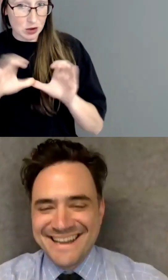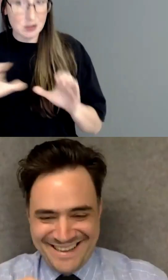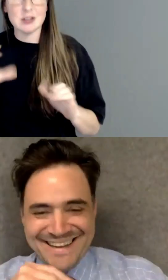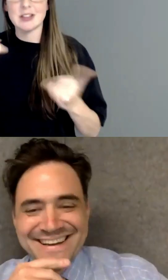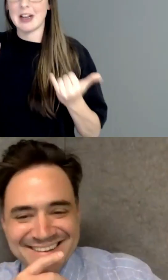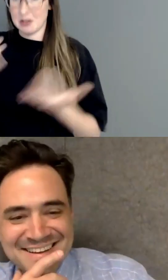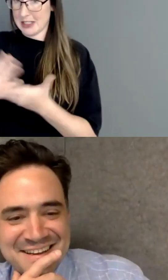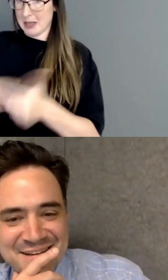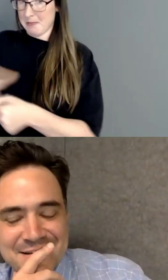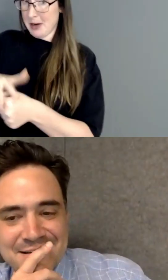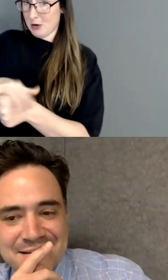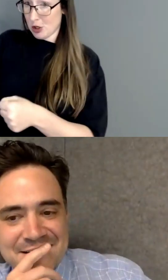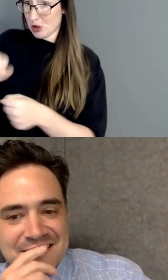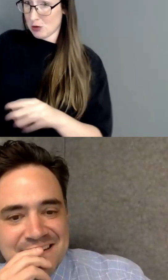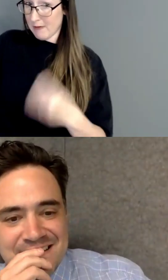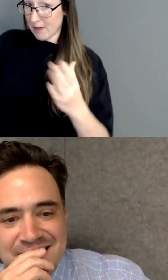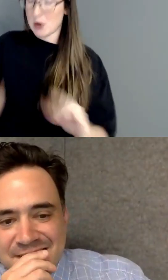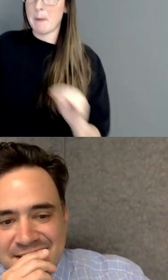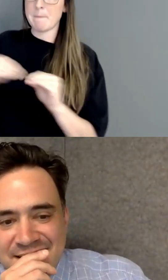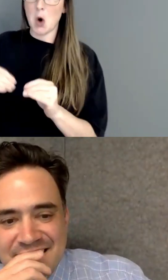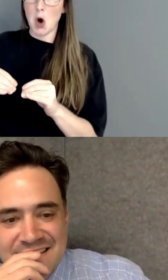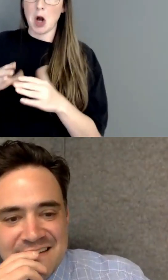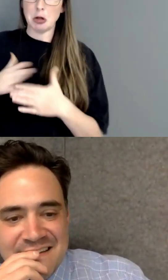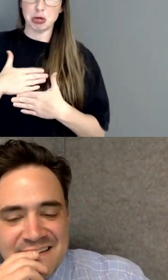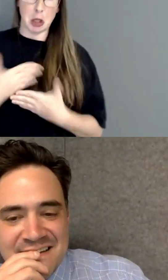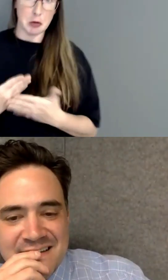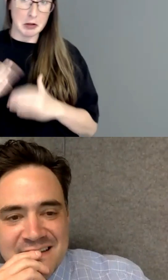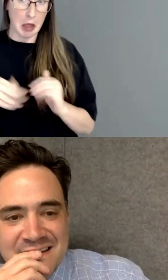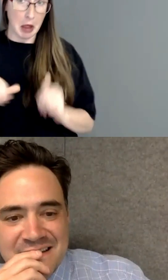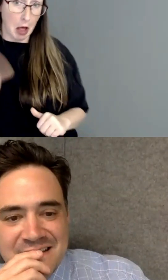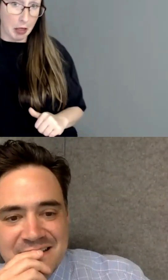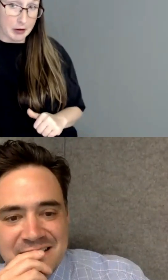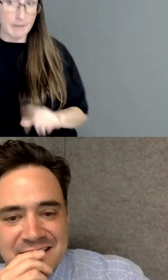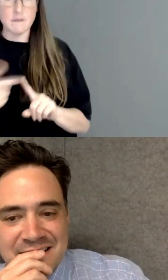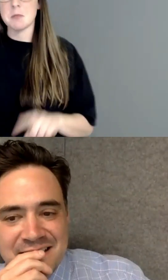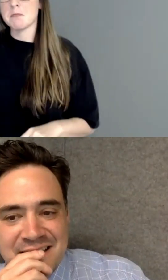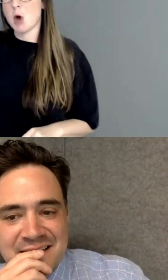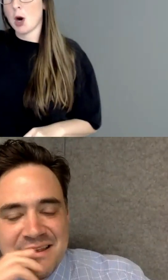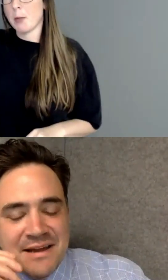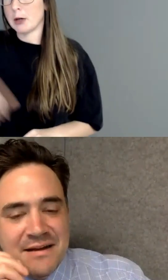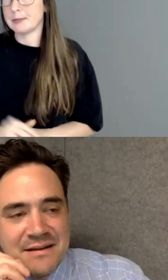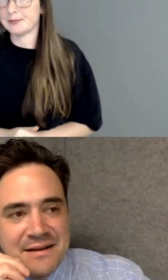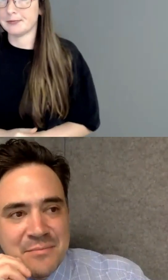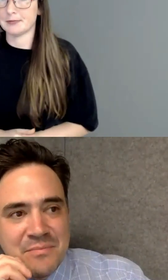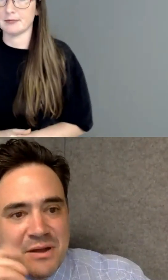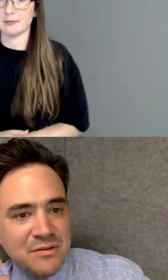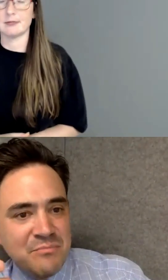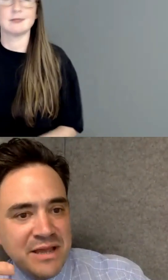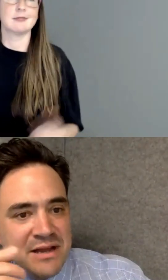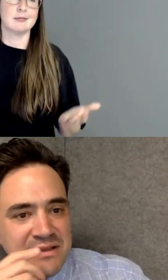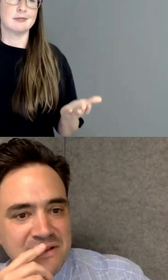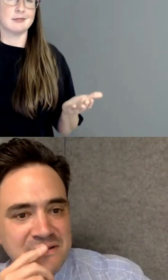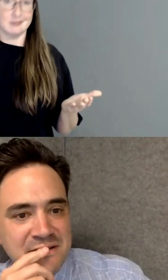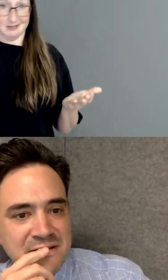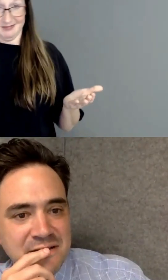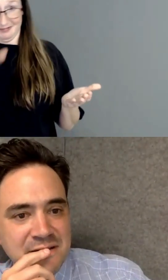some areas and insurance providers more generous than others? That's from Barbara. Yeah. May